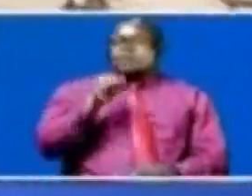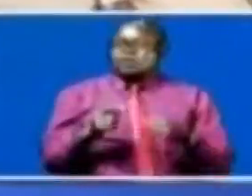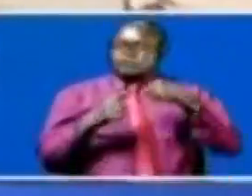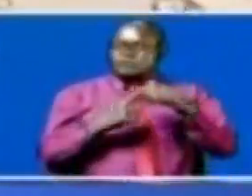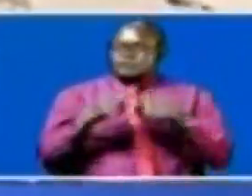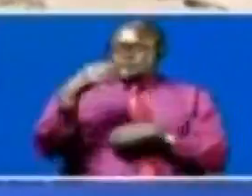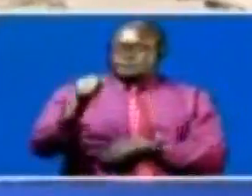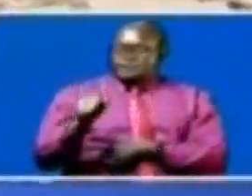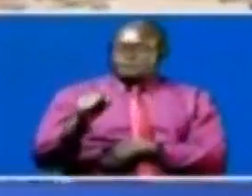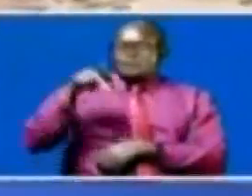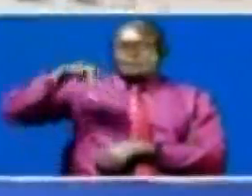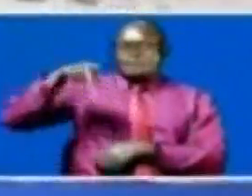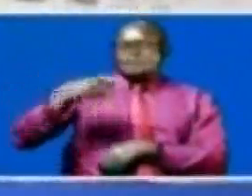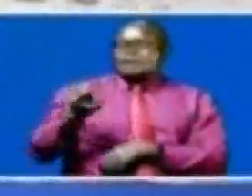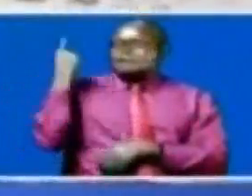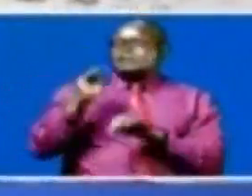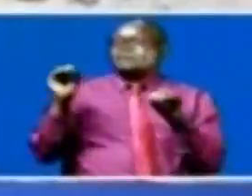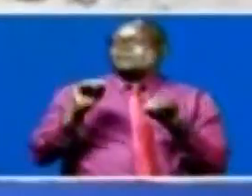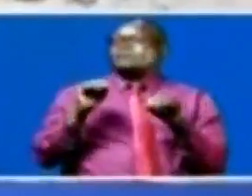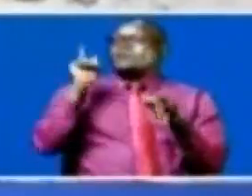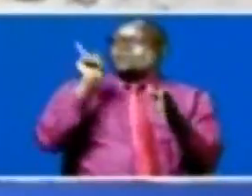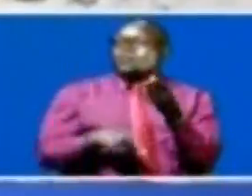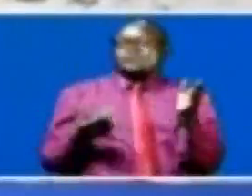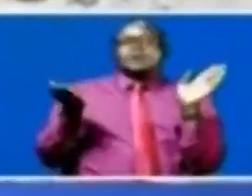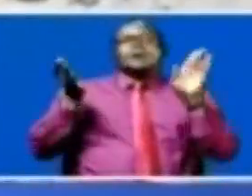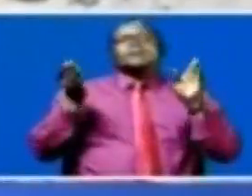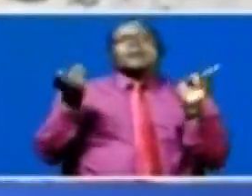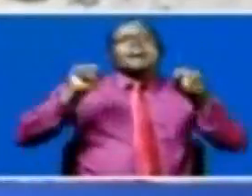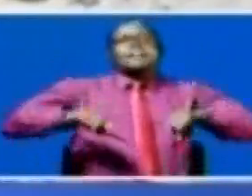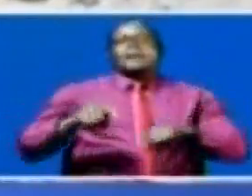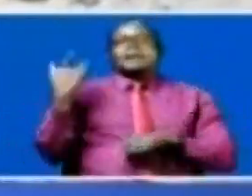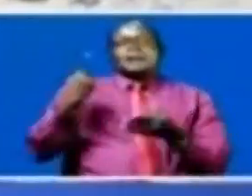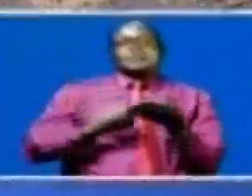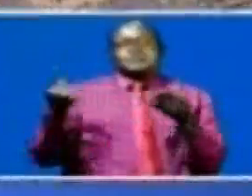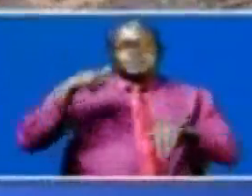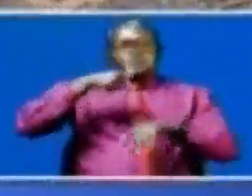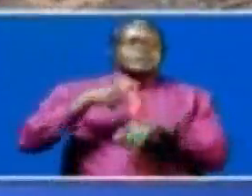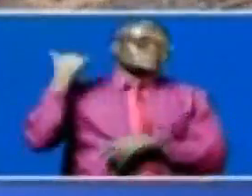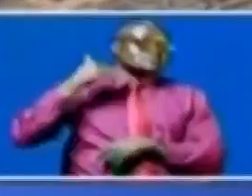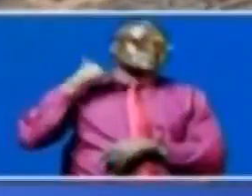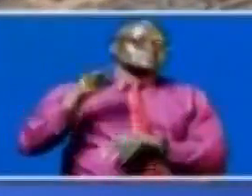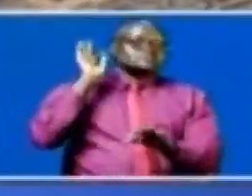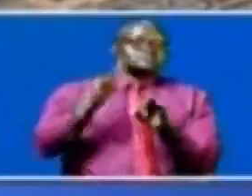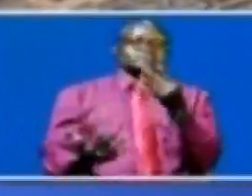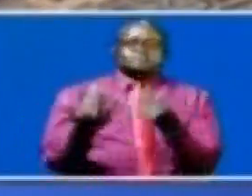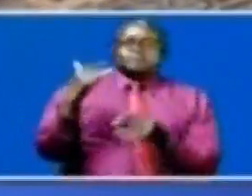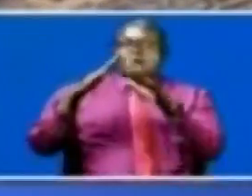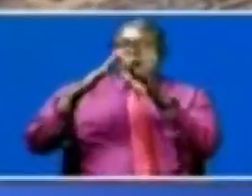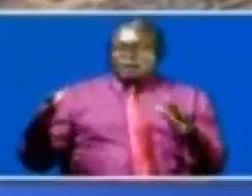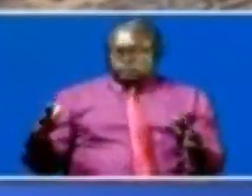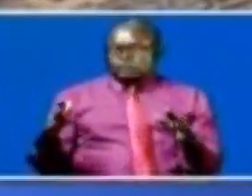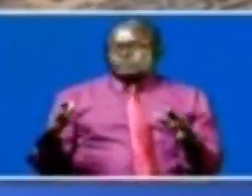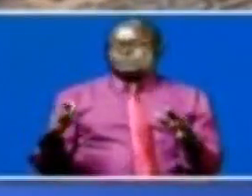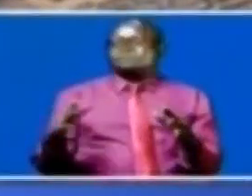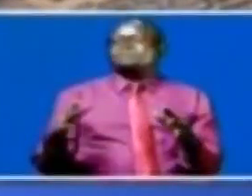65-year-old Peter Tenget is yet to come to terms with the huge losses he incurred last week when armed gangs touched down his two-bedroom house, a